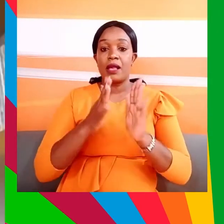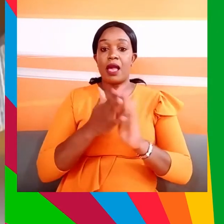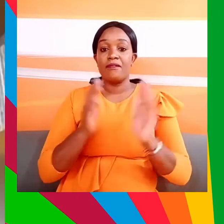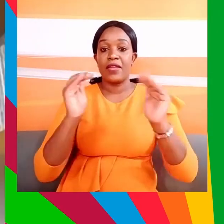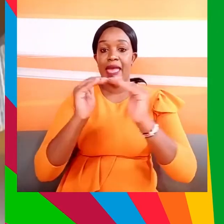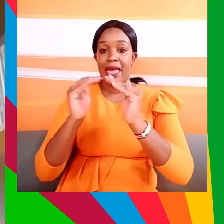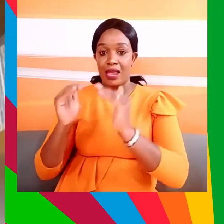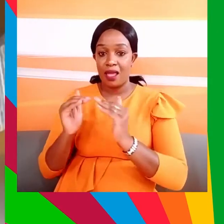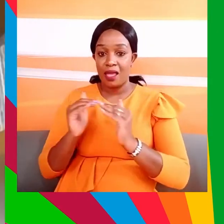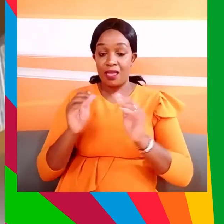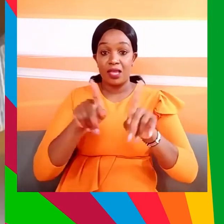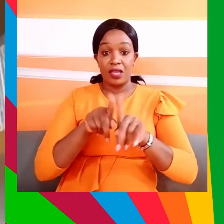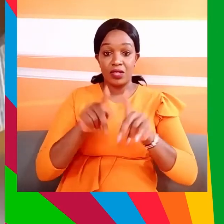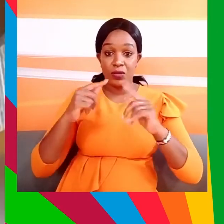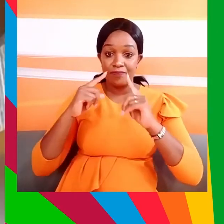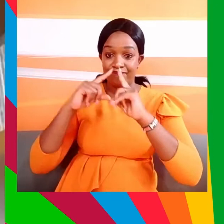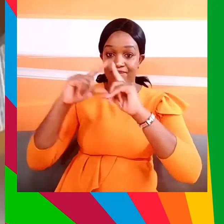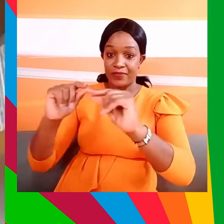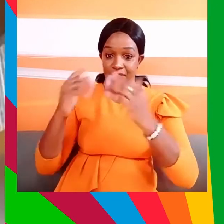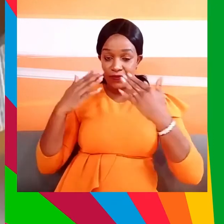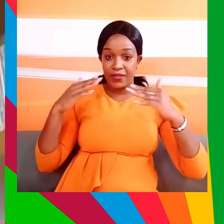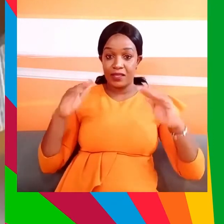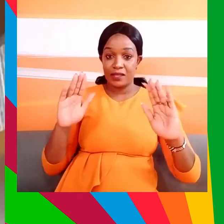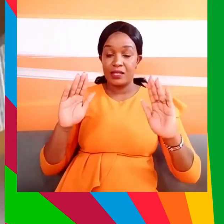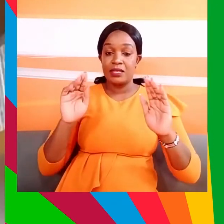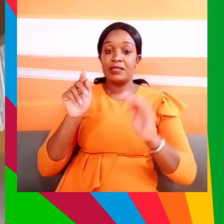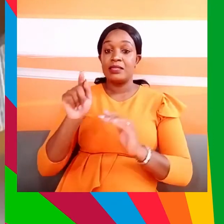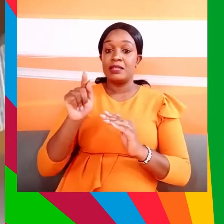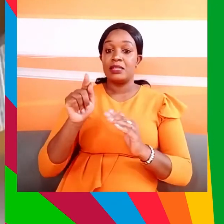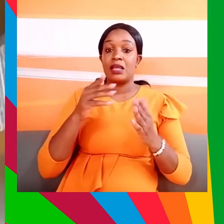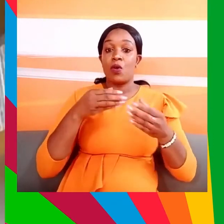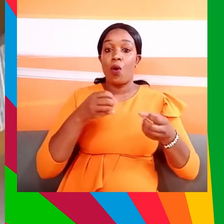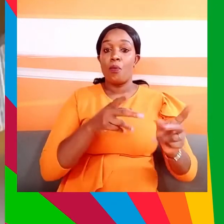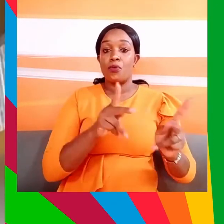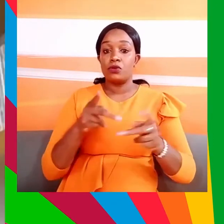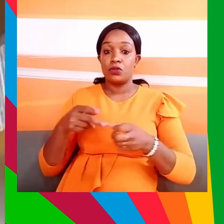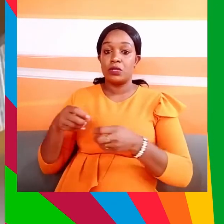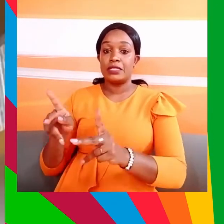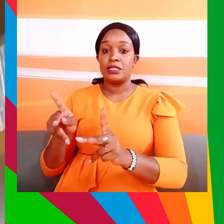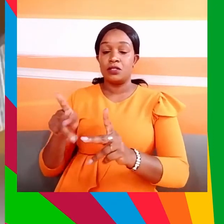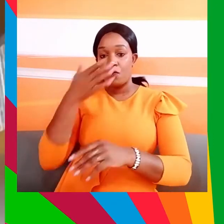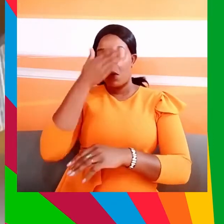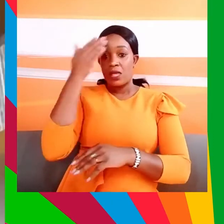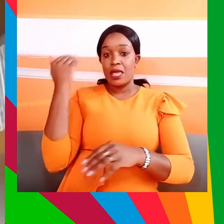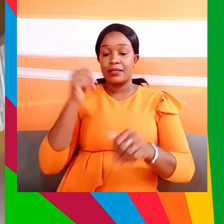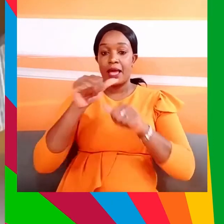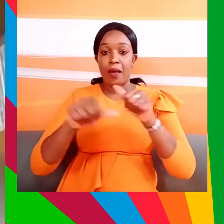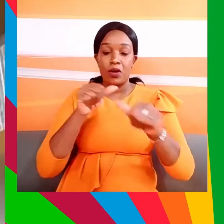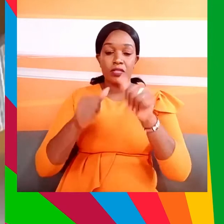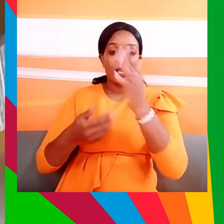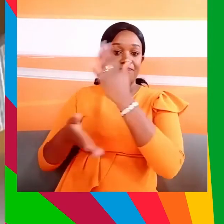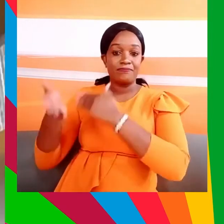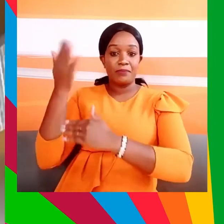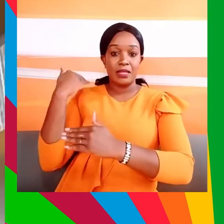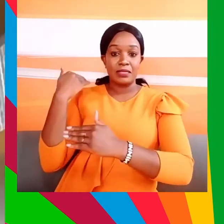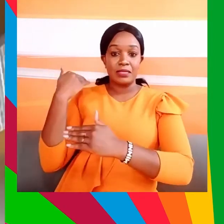said at the outset, this is an opportunity for us to throw out some of the old rules and be truly creative to make sure this